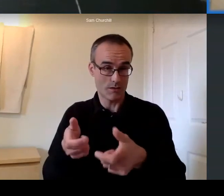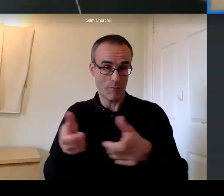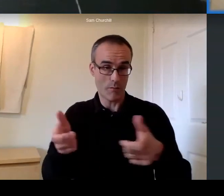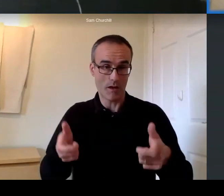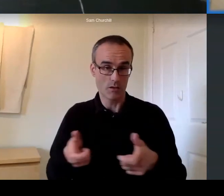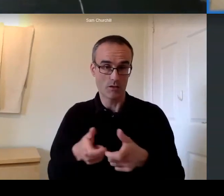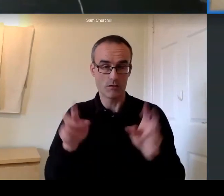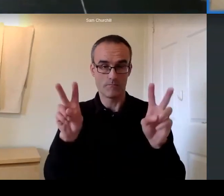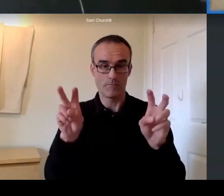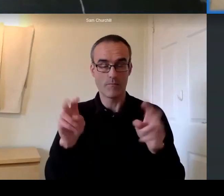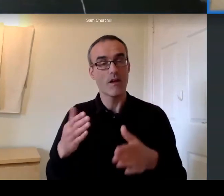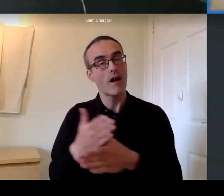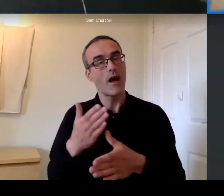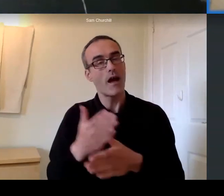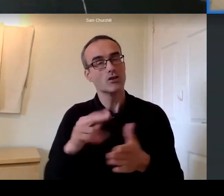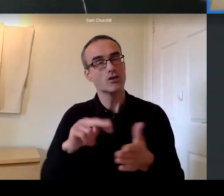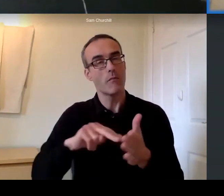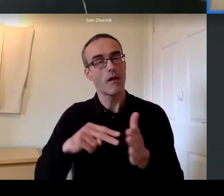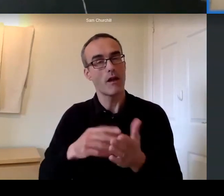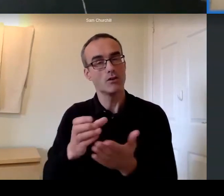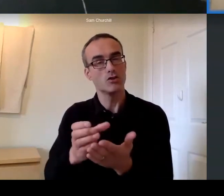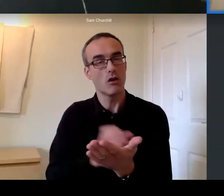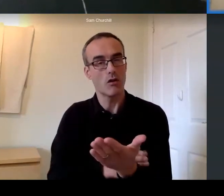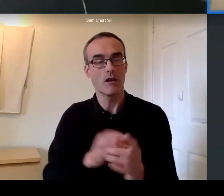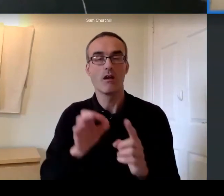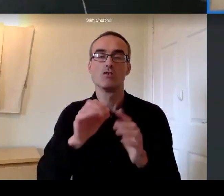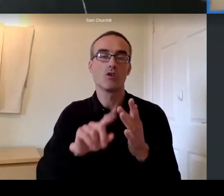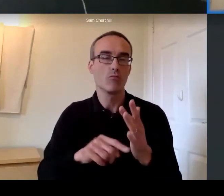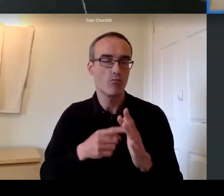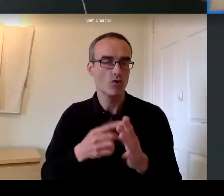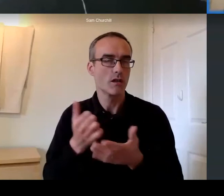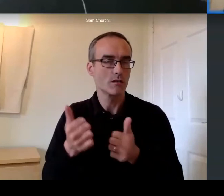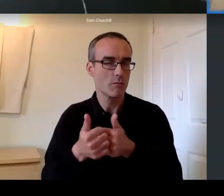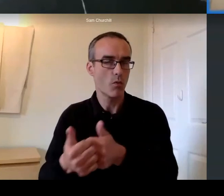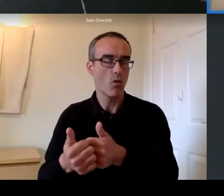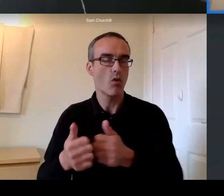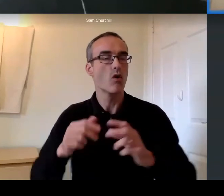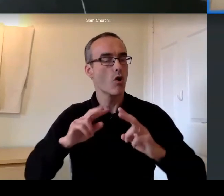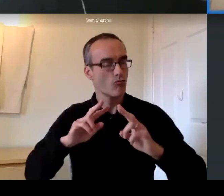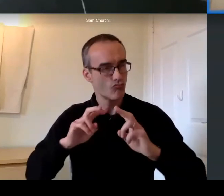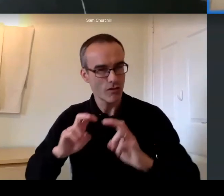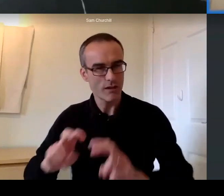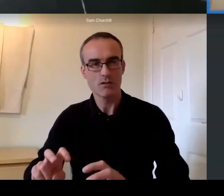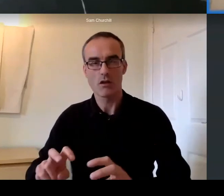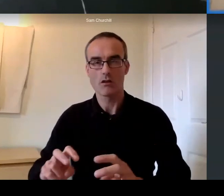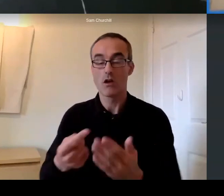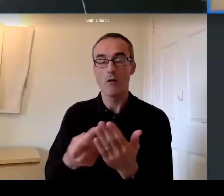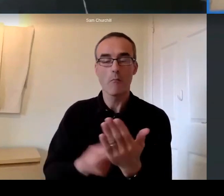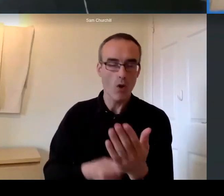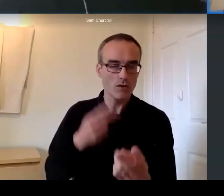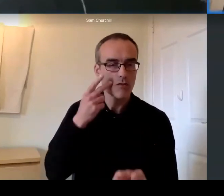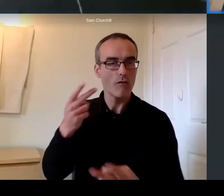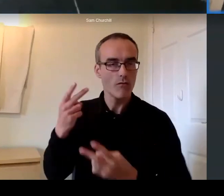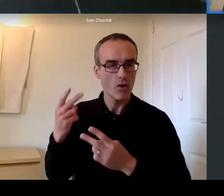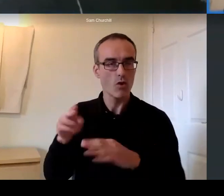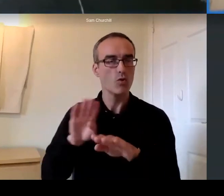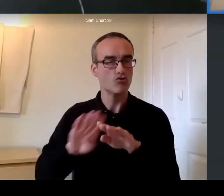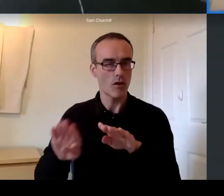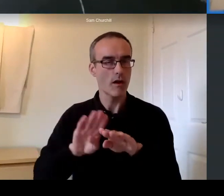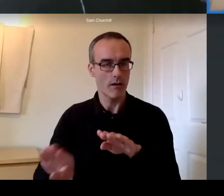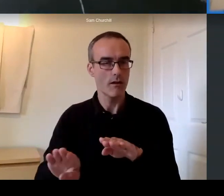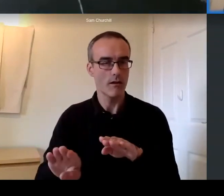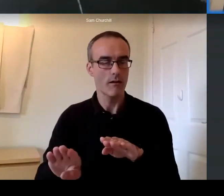Charter, and that's more project support, research, policy review, training. But